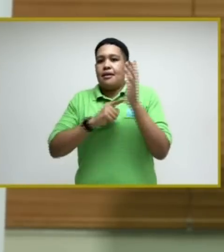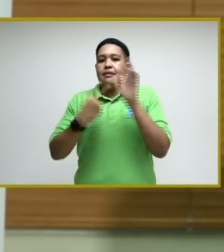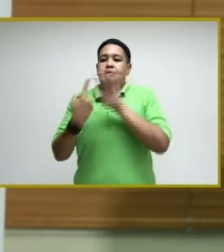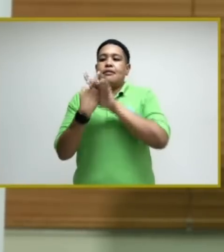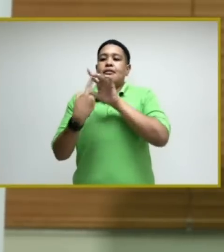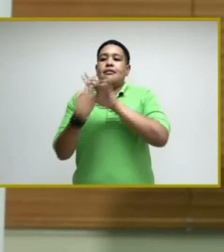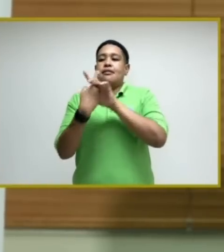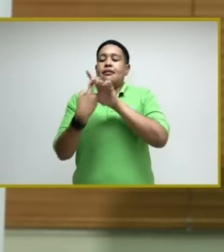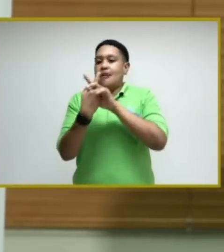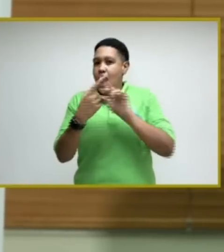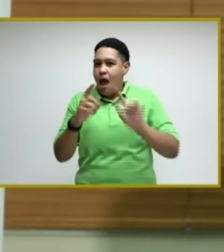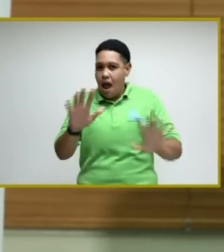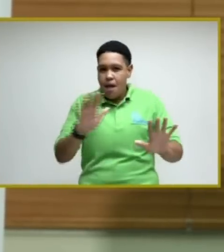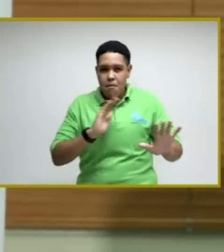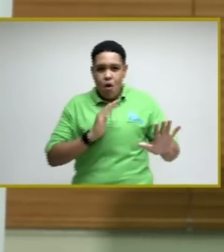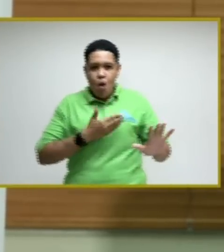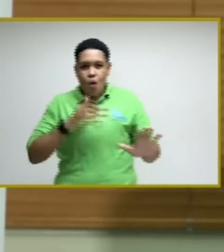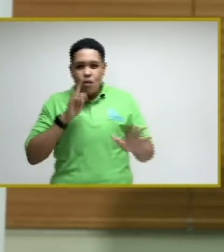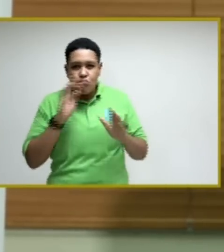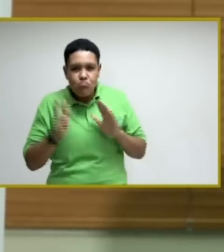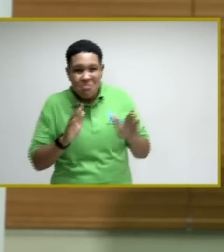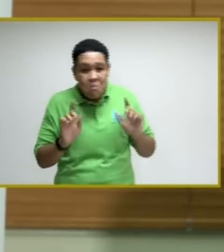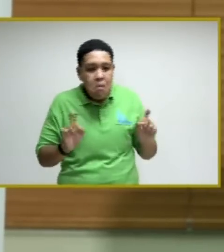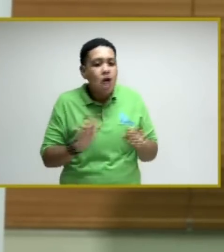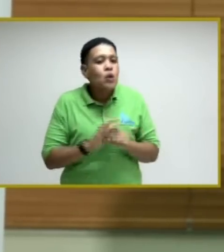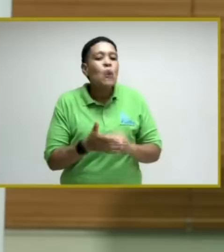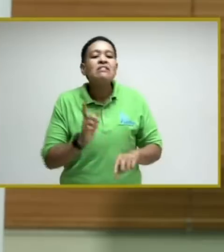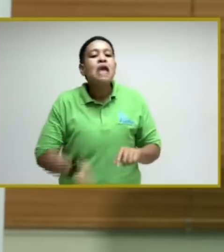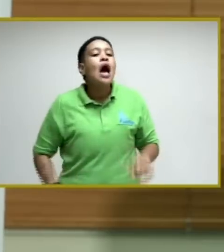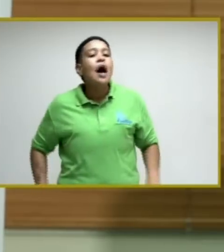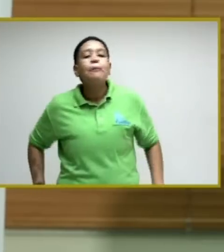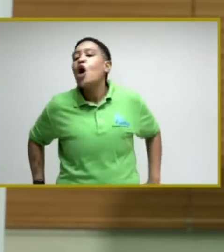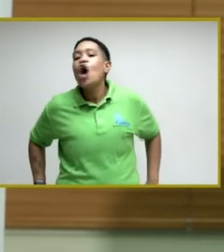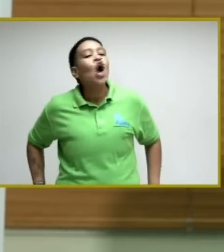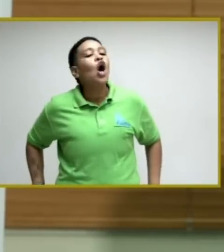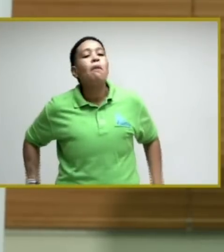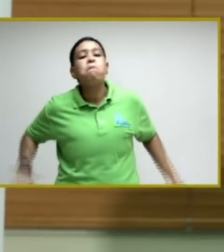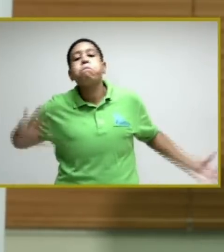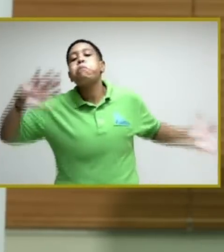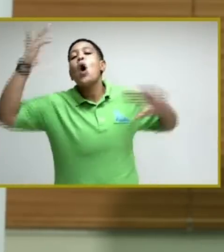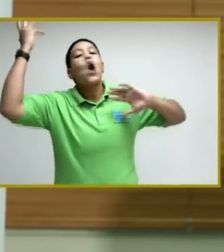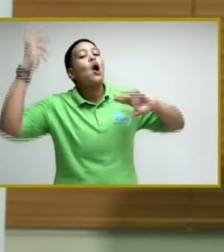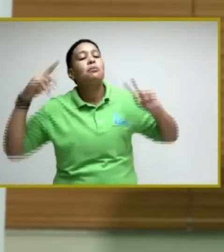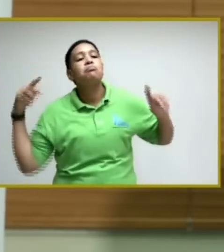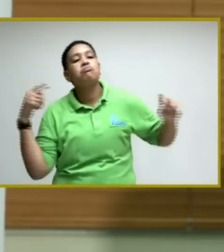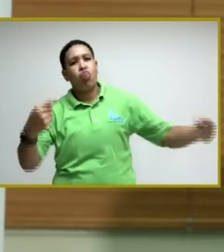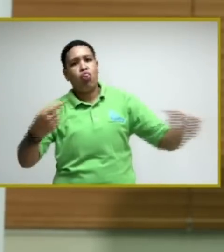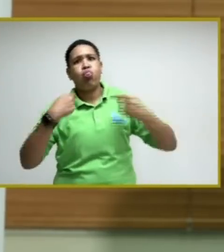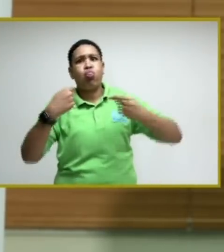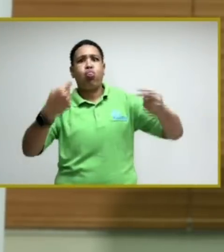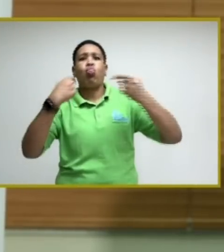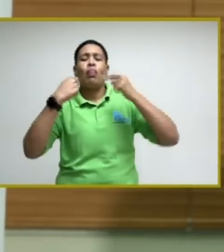around our preparedness to deal with the third wave. There was,